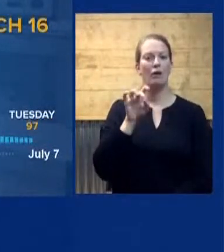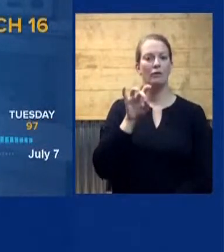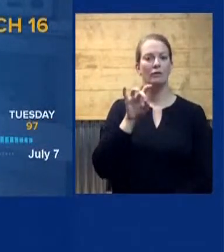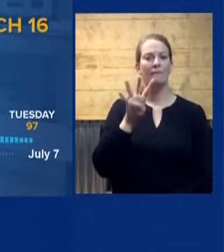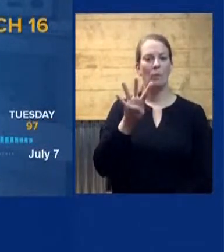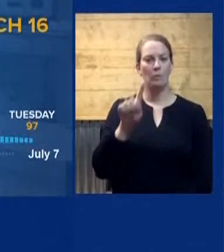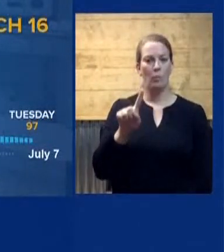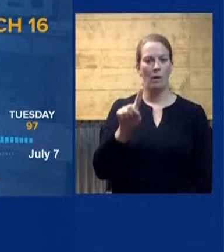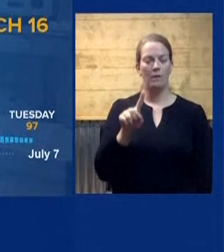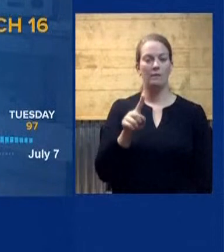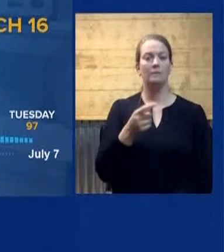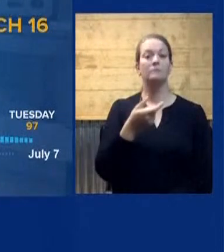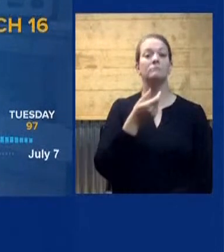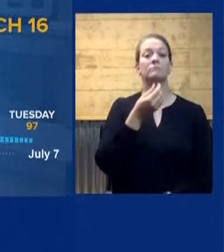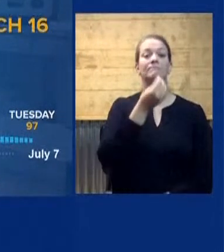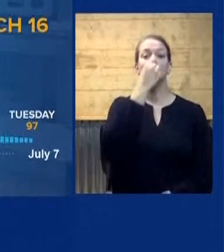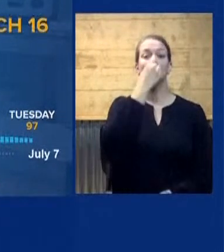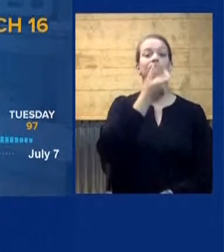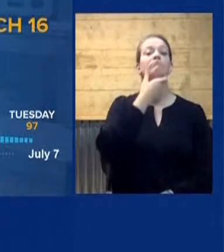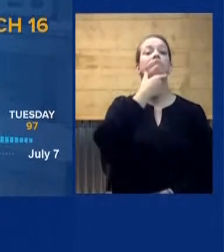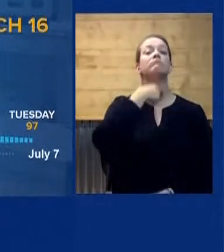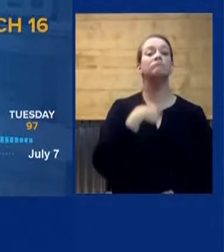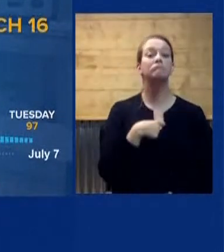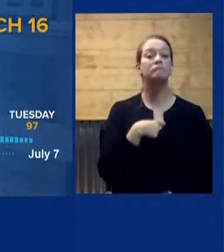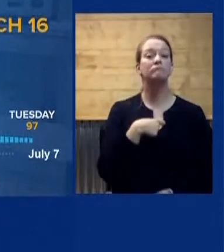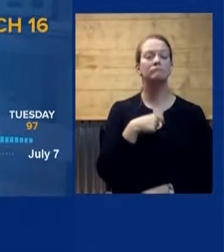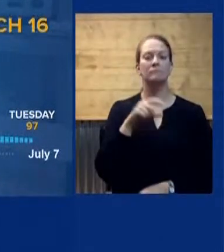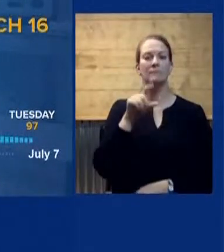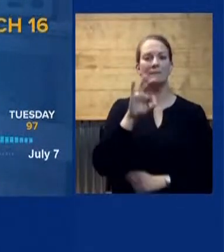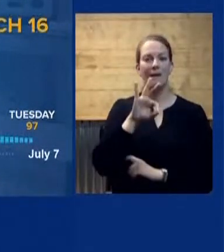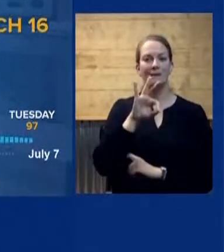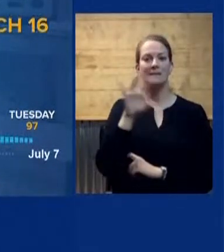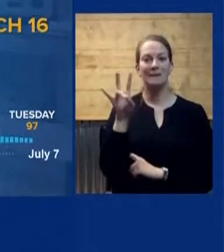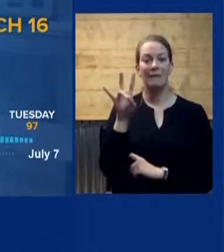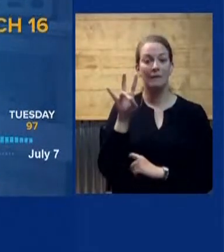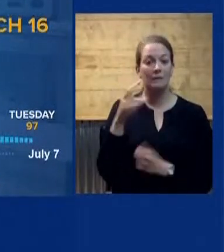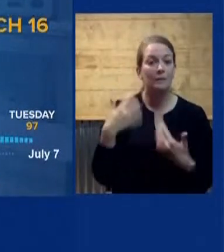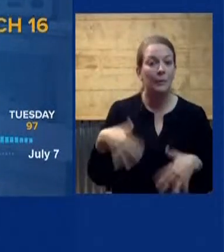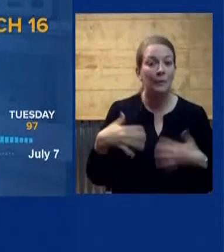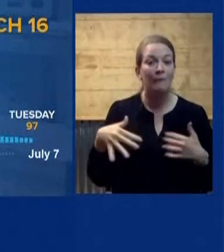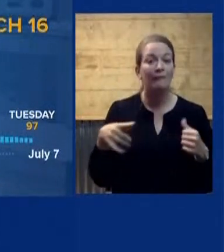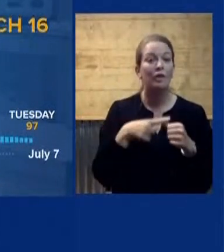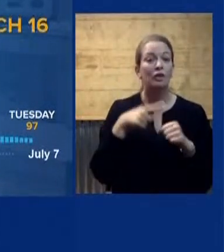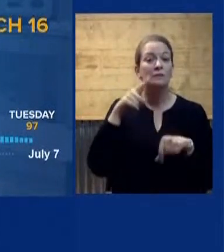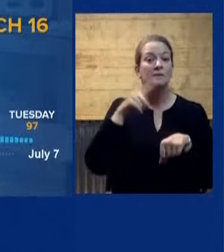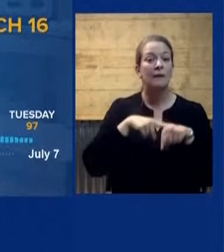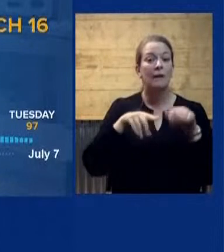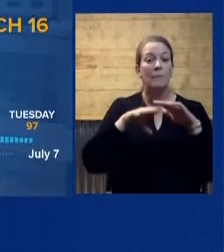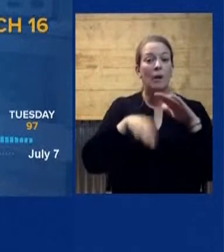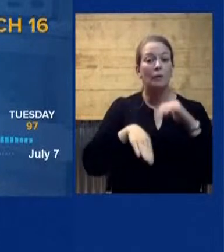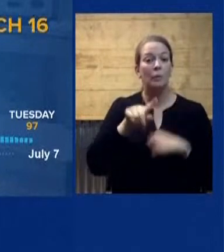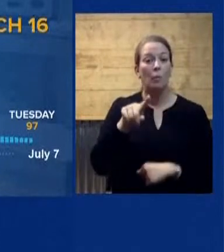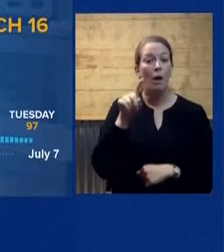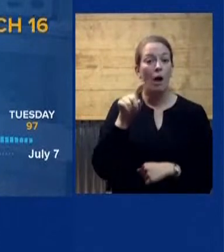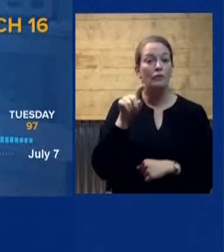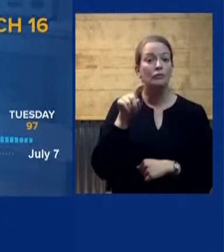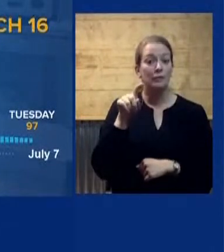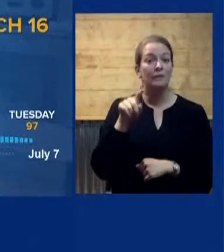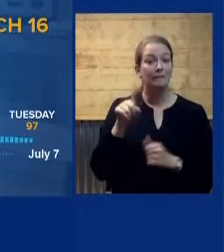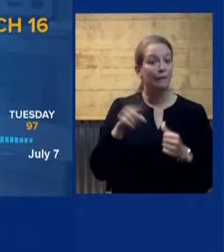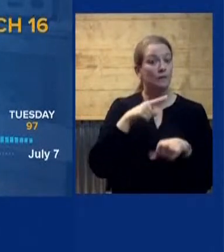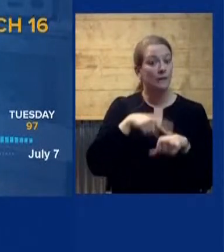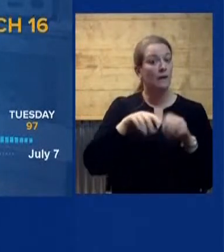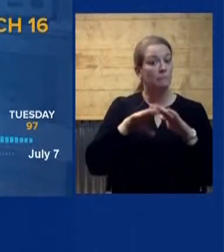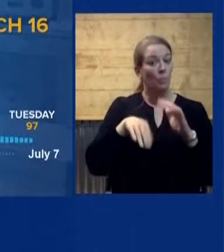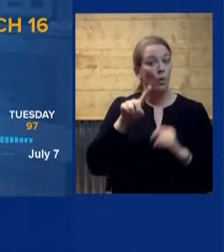Number of intubations is 97. It's the first time it's been under 100, and it is the